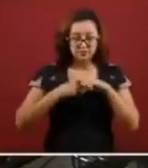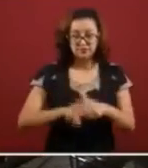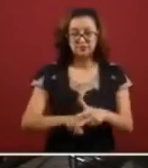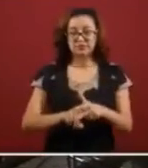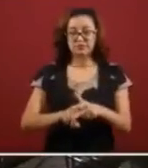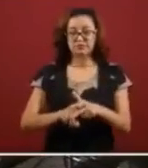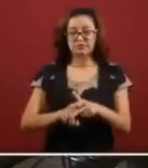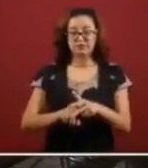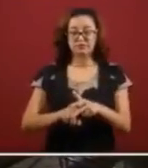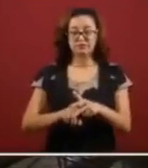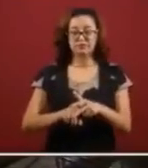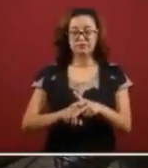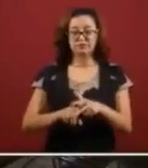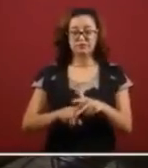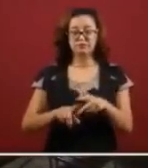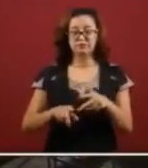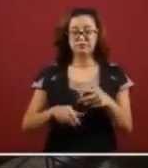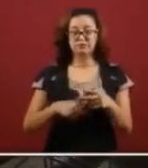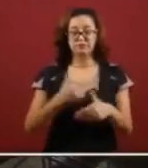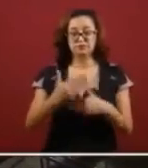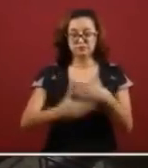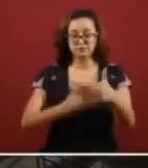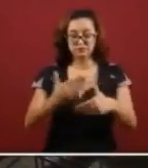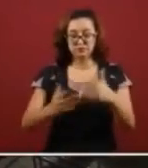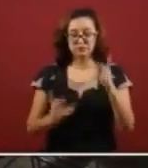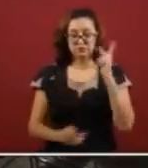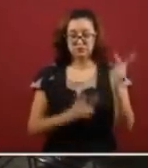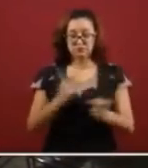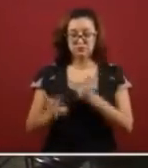we'll start with this round.